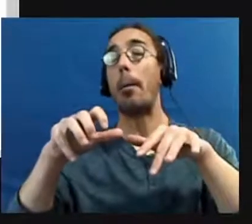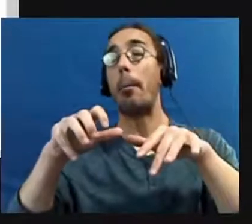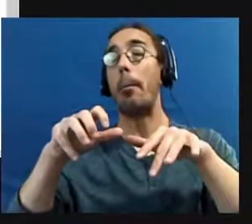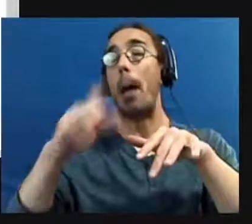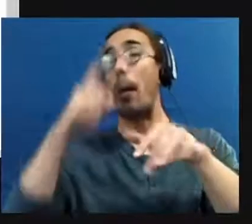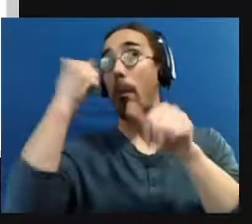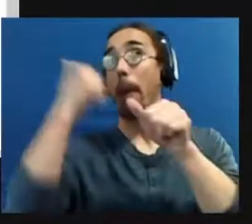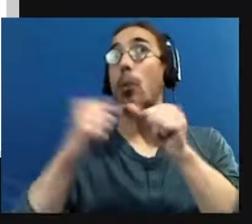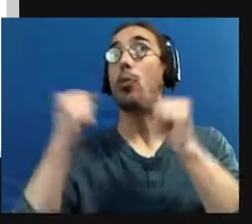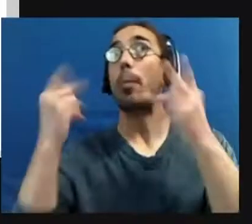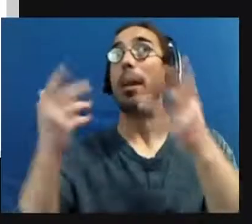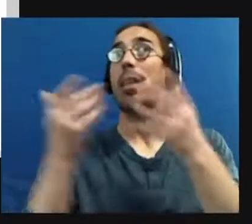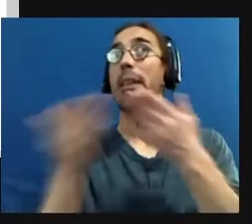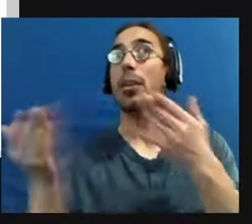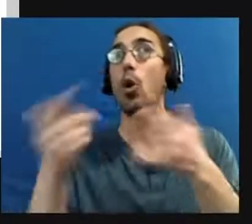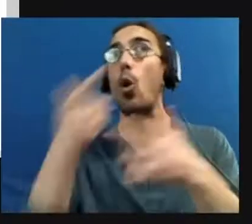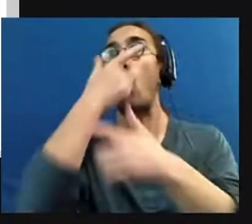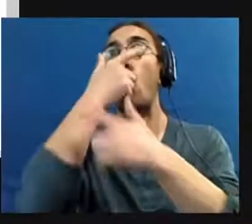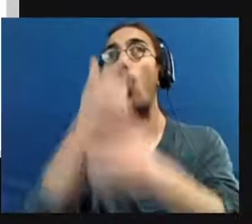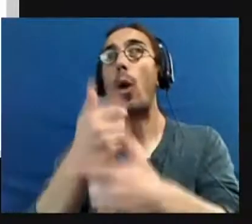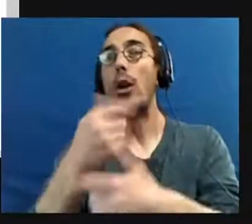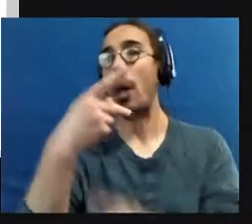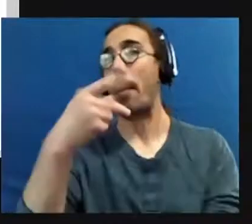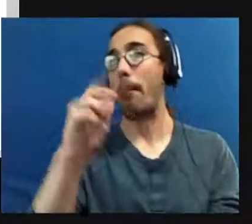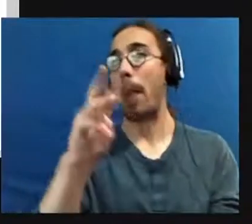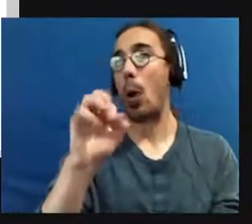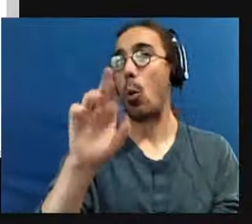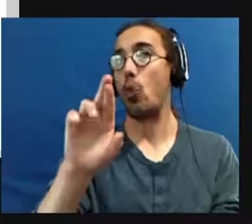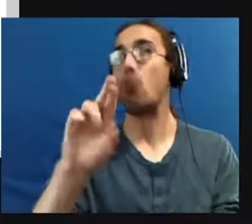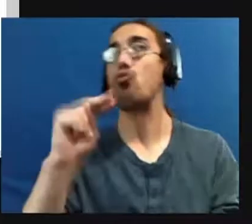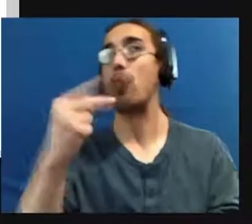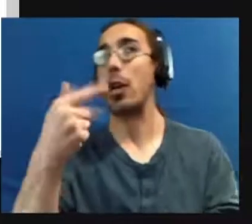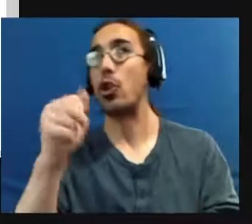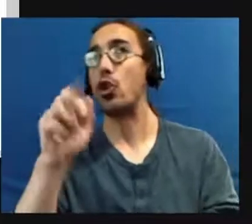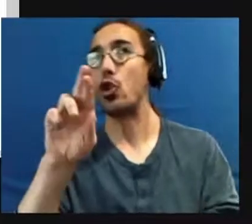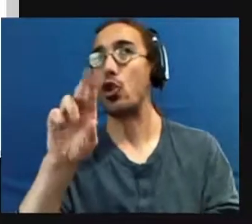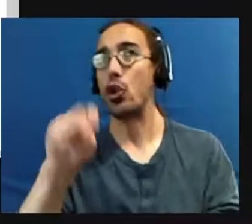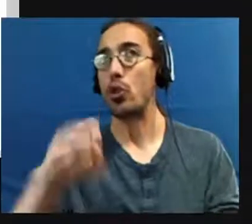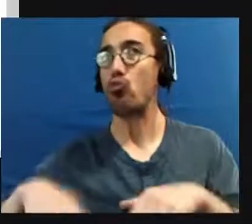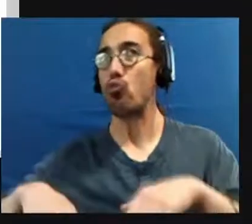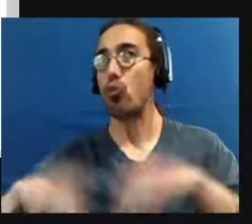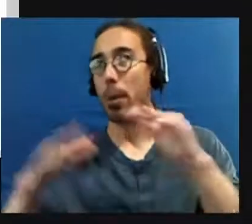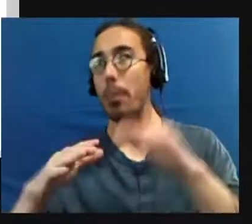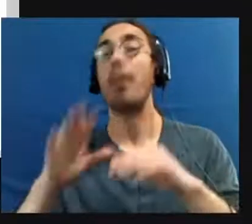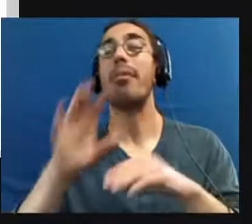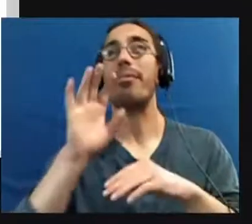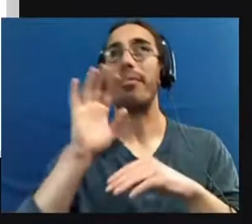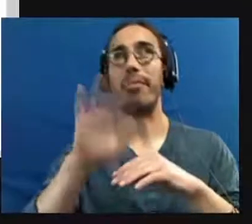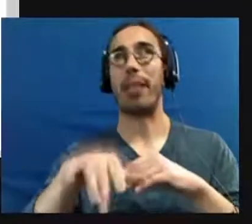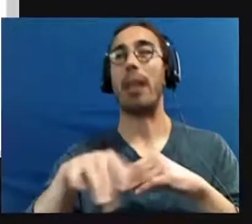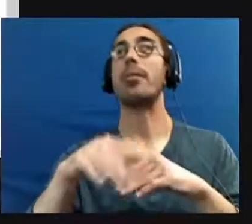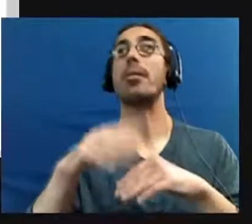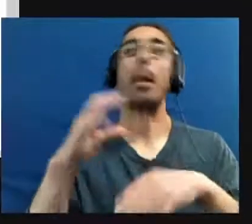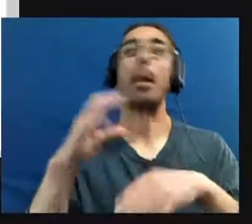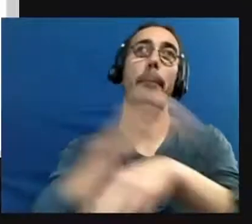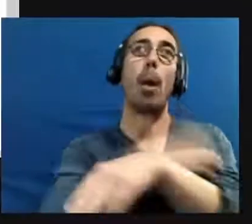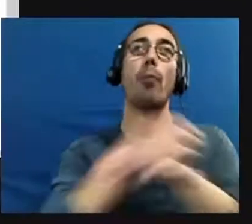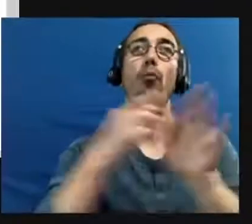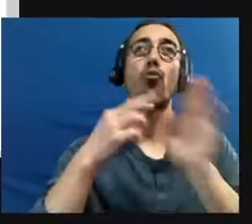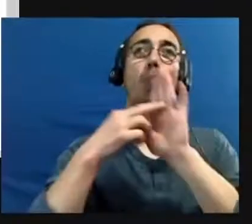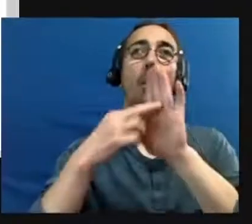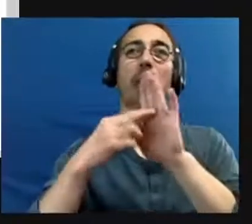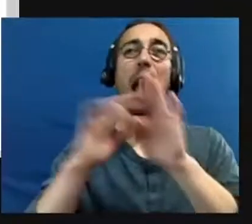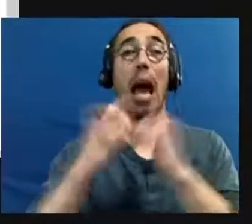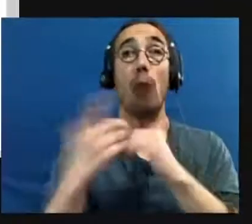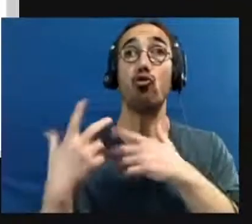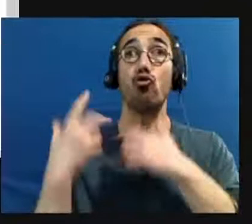things about watching Power Rangers as a kid. So that just kind of goes to talk about the power of representation and how really strong it